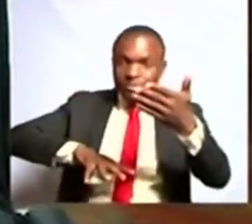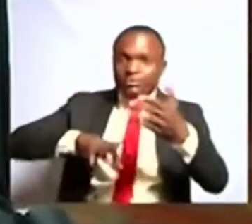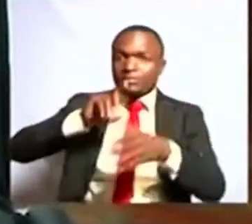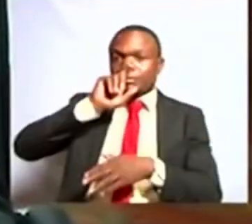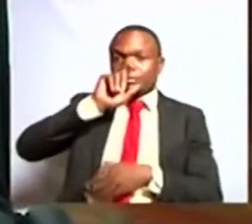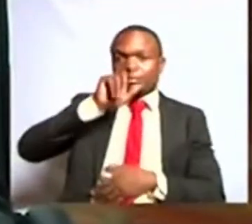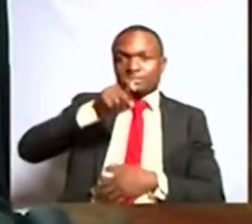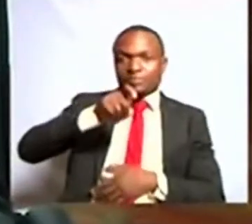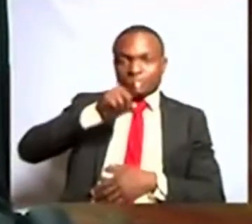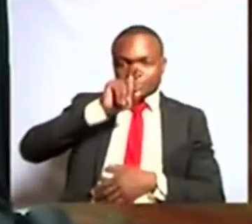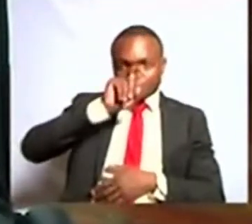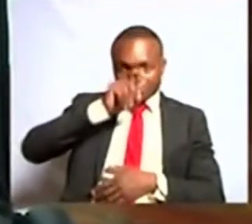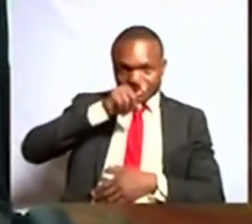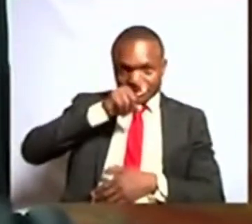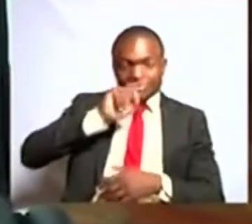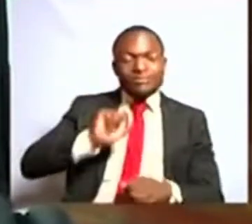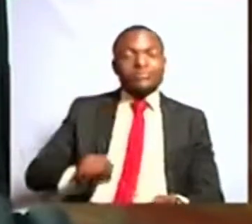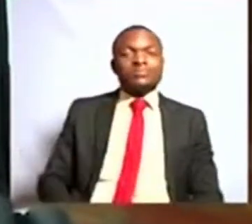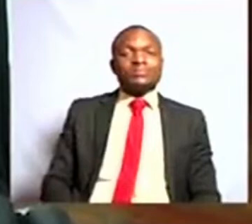and